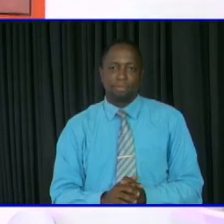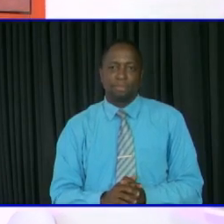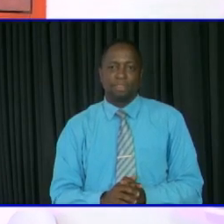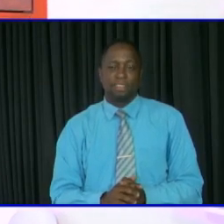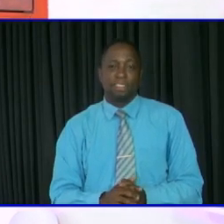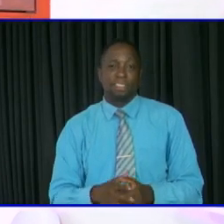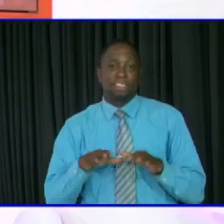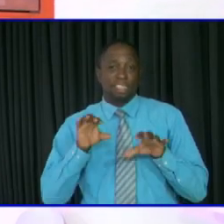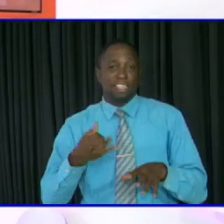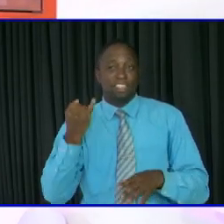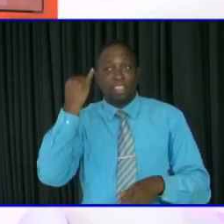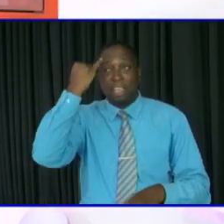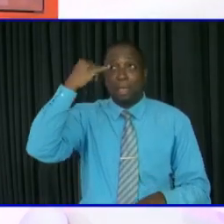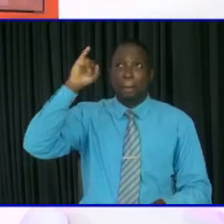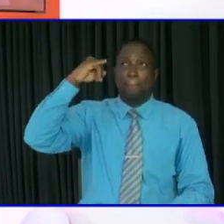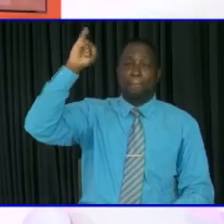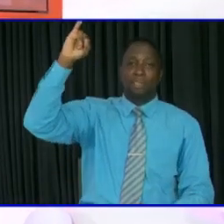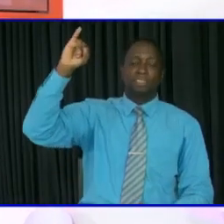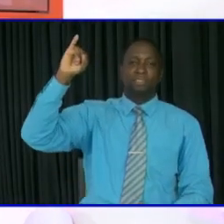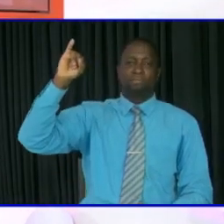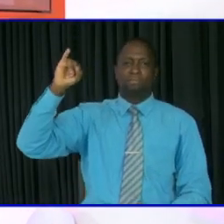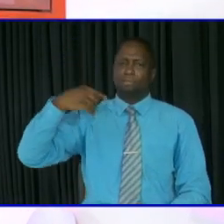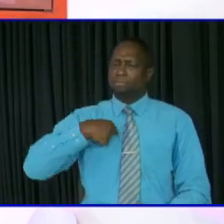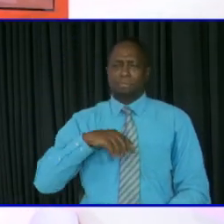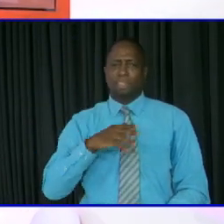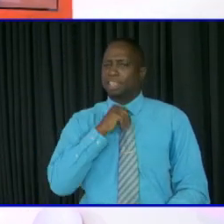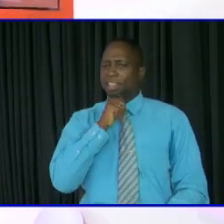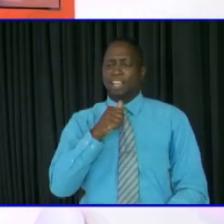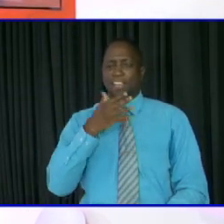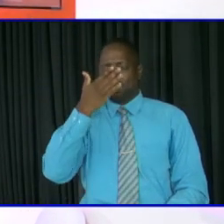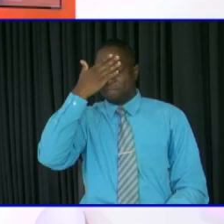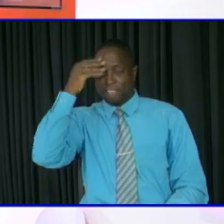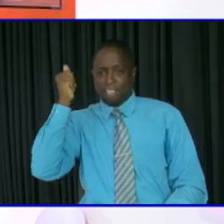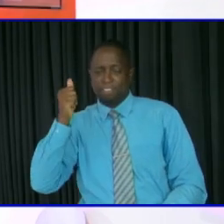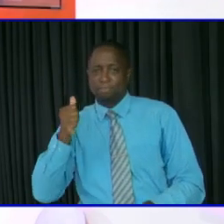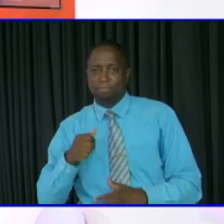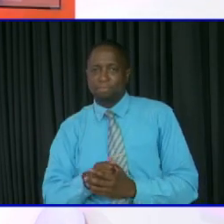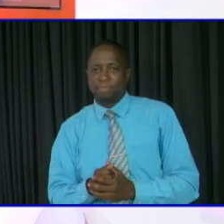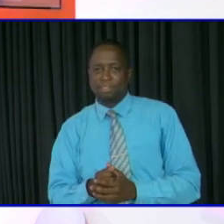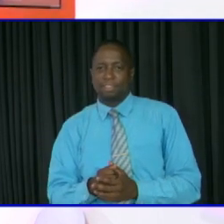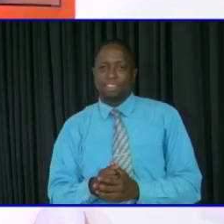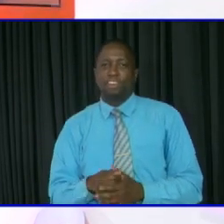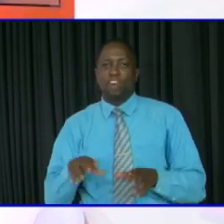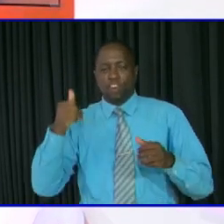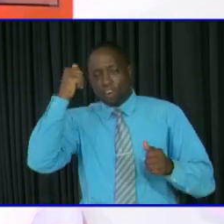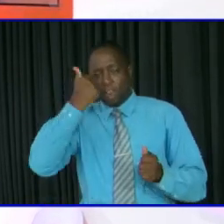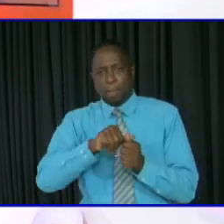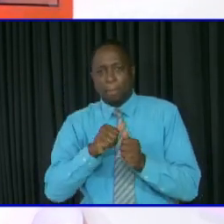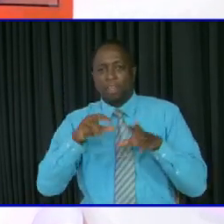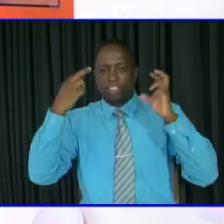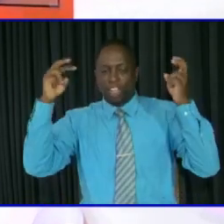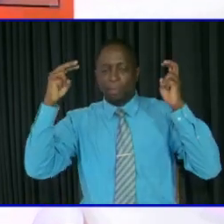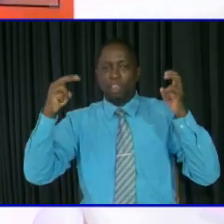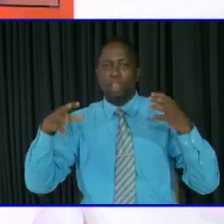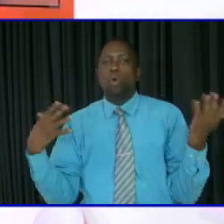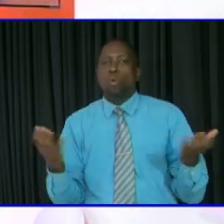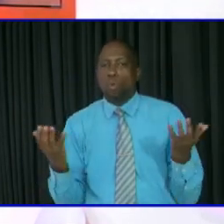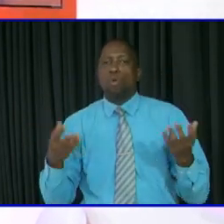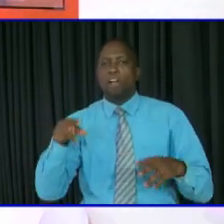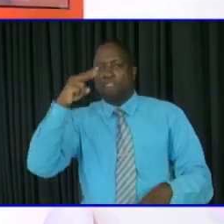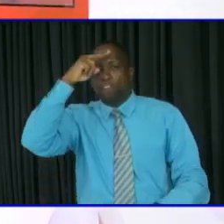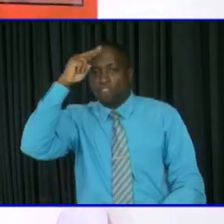you imagine? I won't ever forget. We're still talking about what kind of virgin are you. And we're looking at